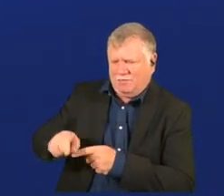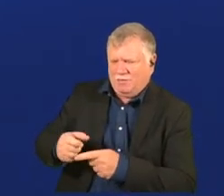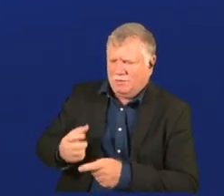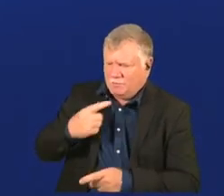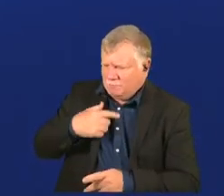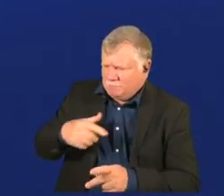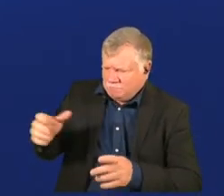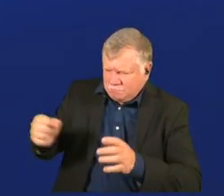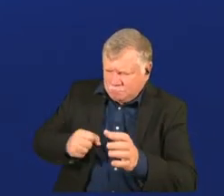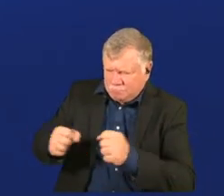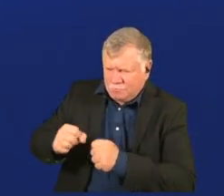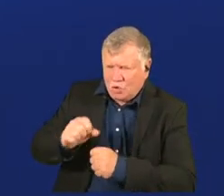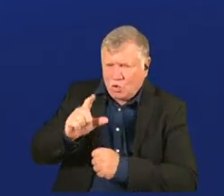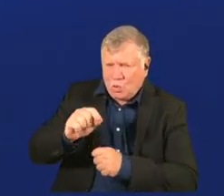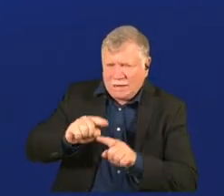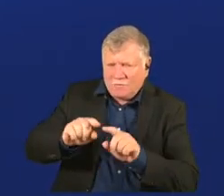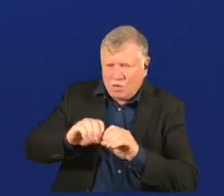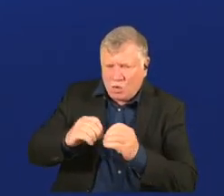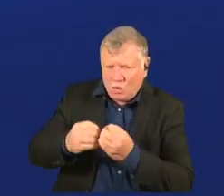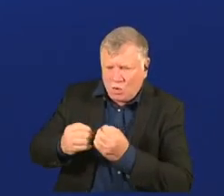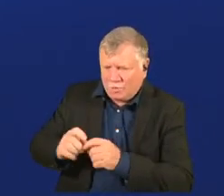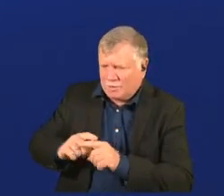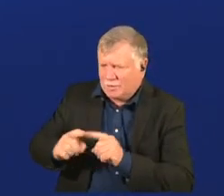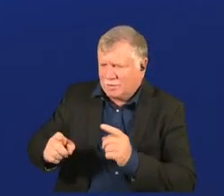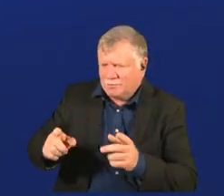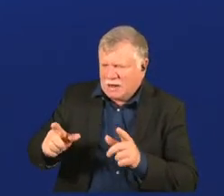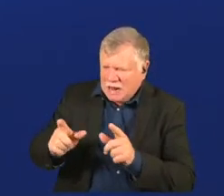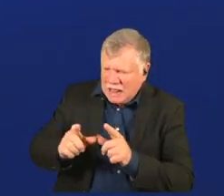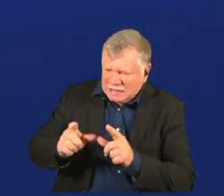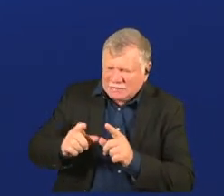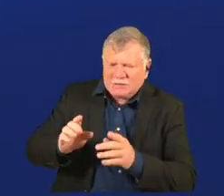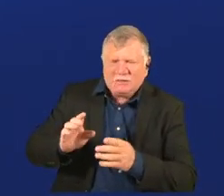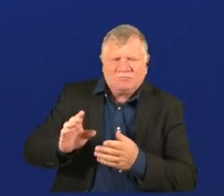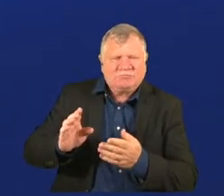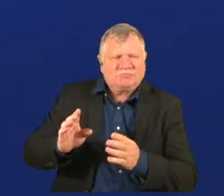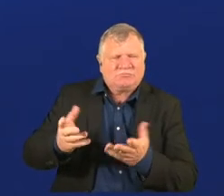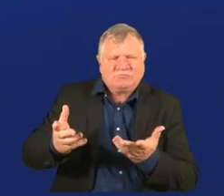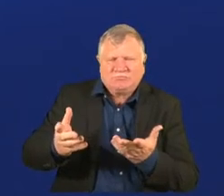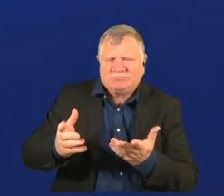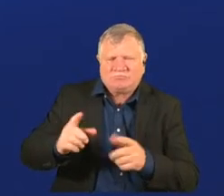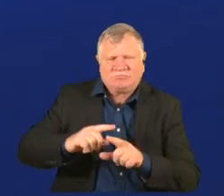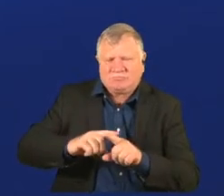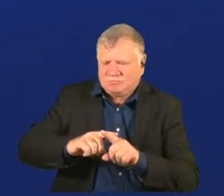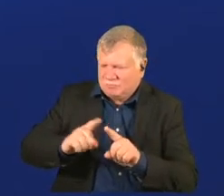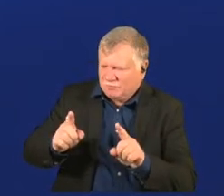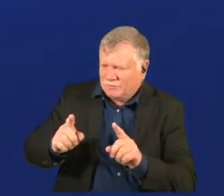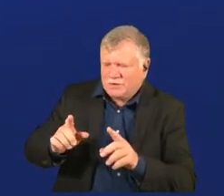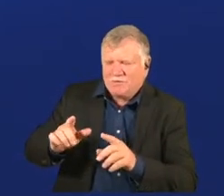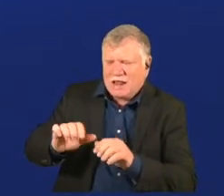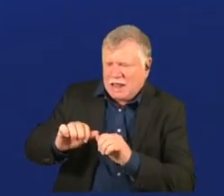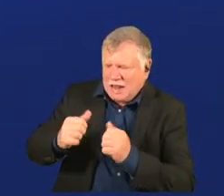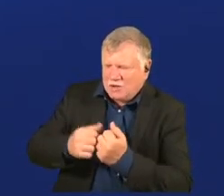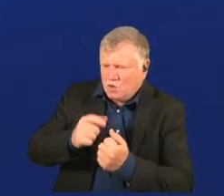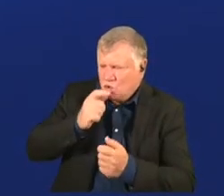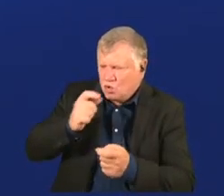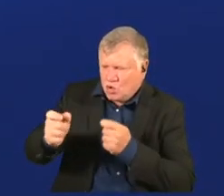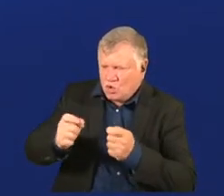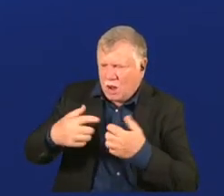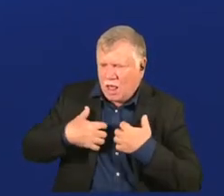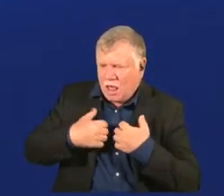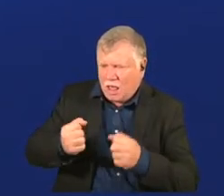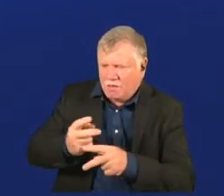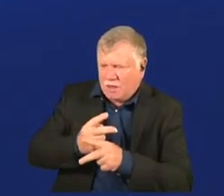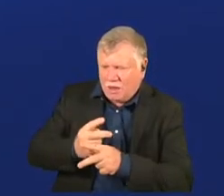organizations, almost 400,000 records from the licensing board, from insurance companies, from the government agencies that actually run healthcare